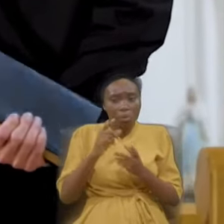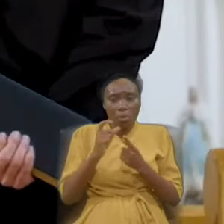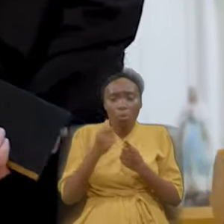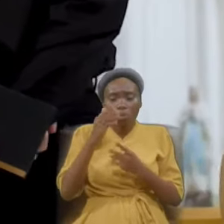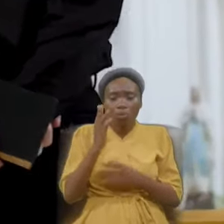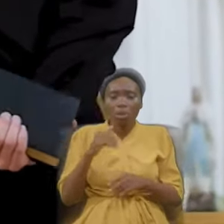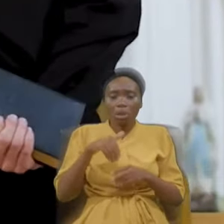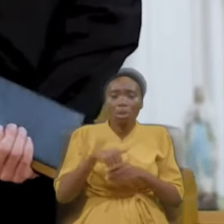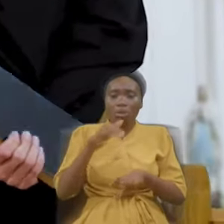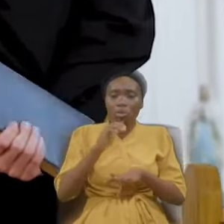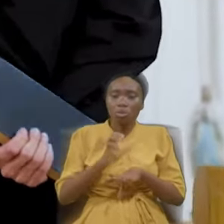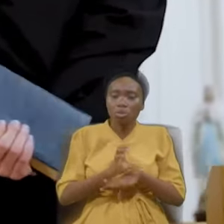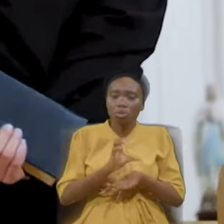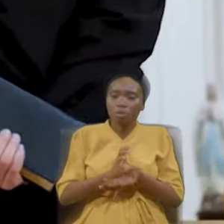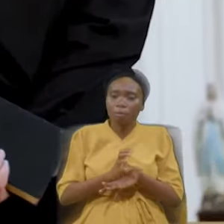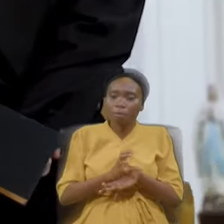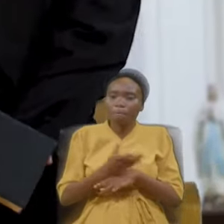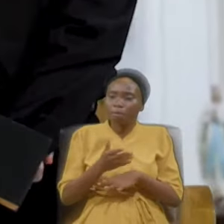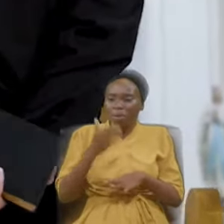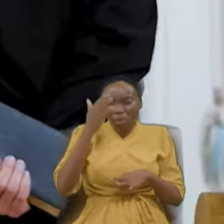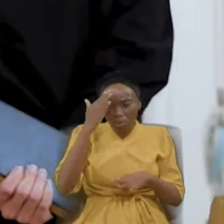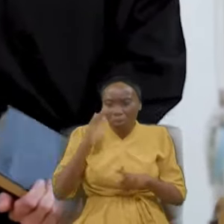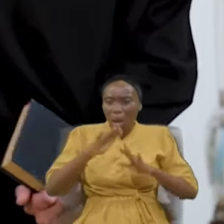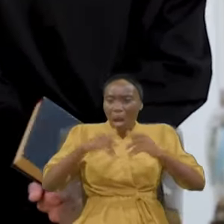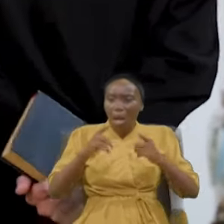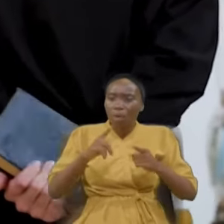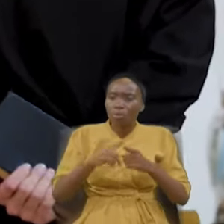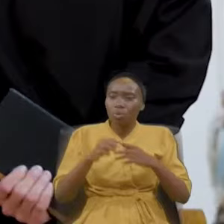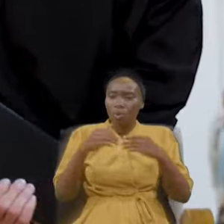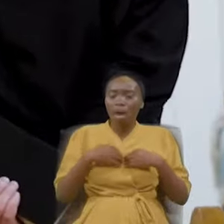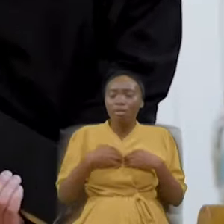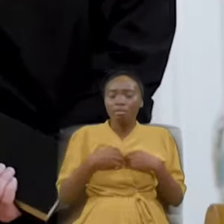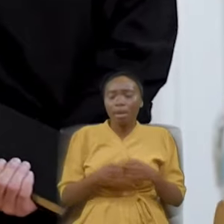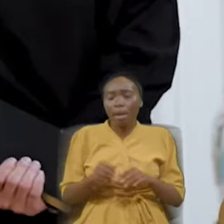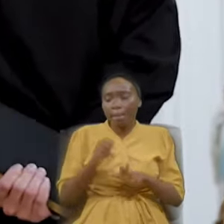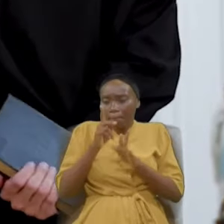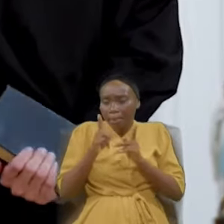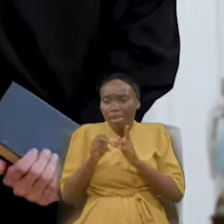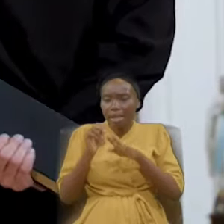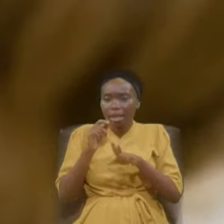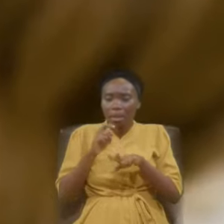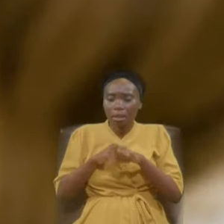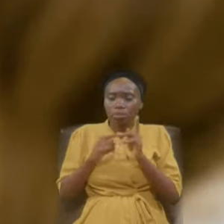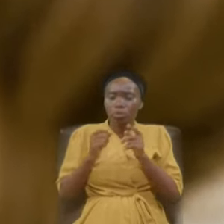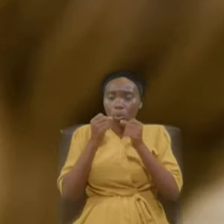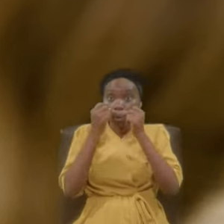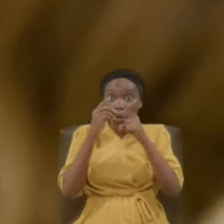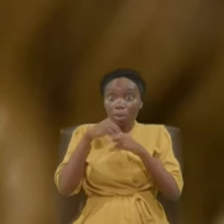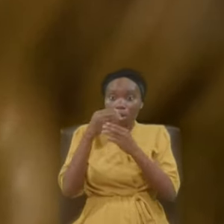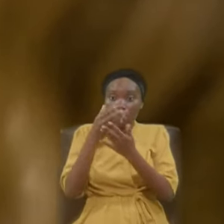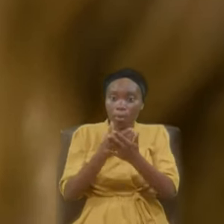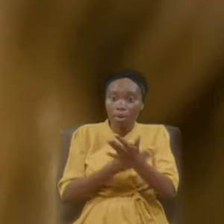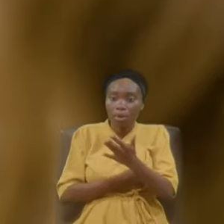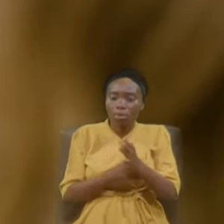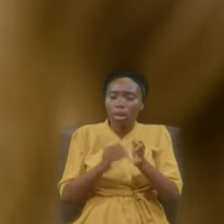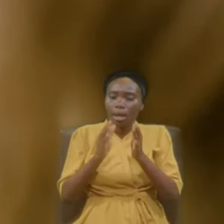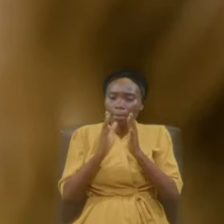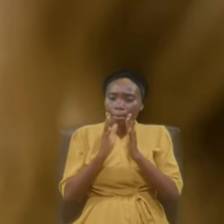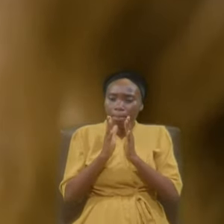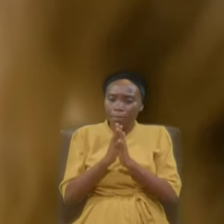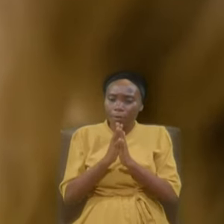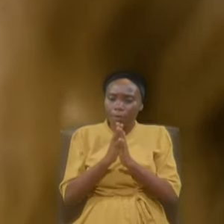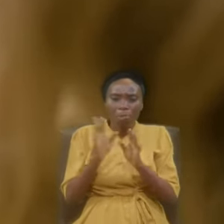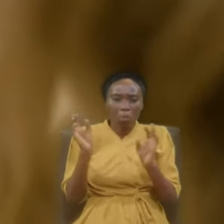in the church, something is missing. They do not know how to have quiet time, how to wake up in the morning, how quiet. Nobody ever told